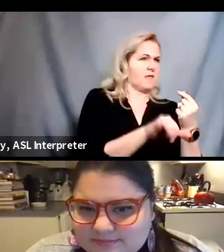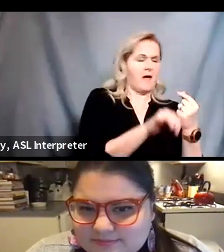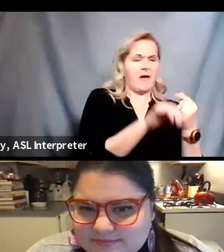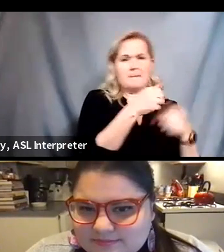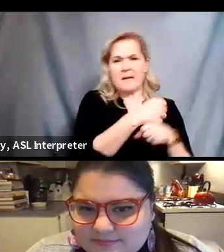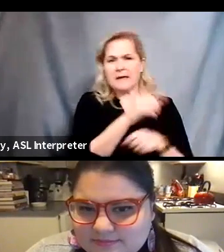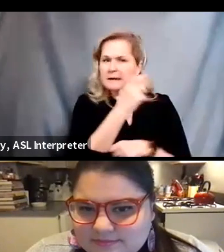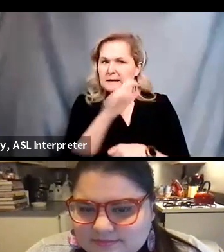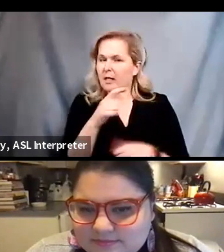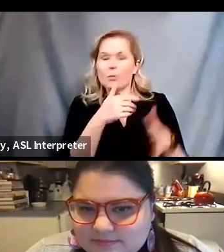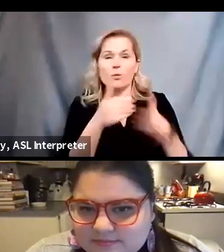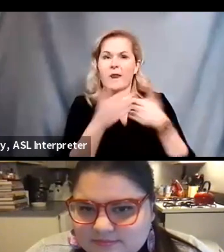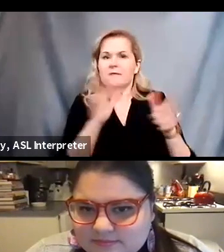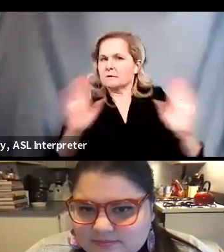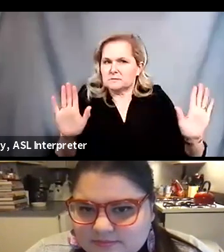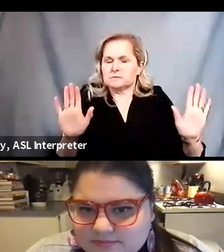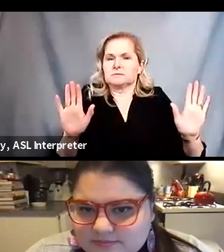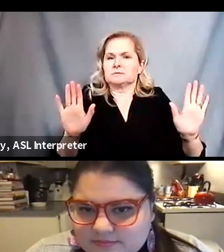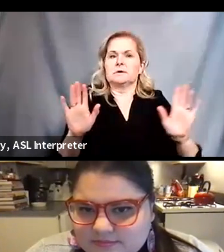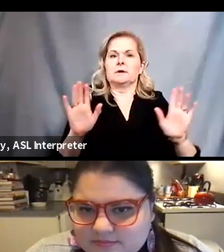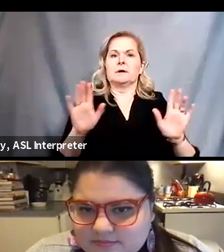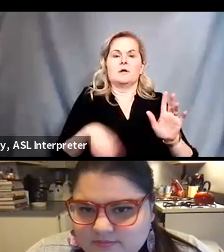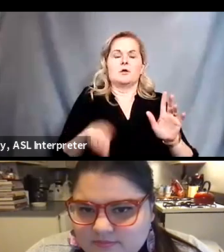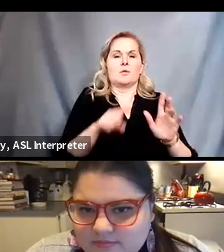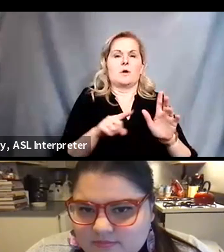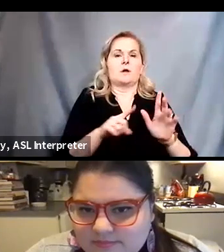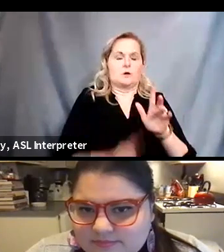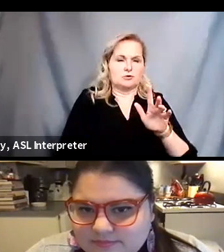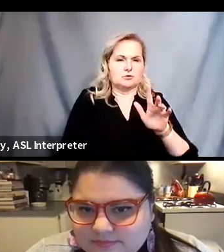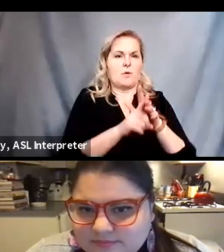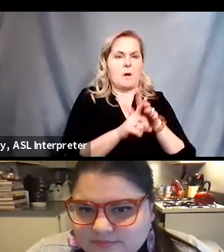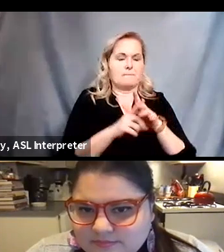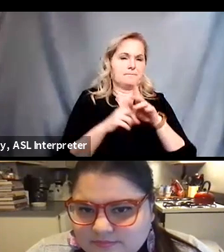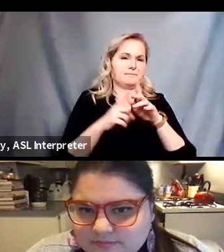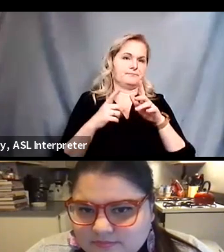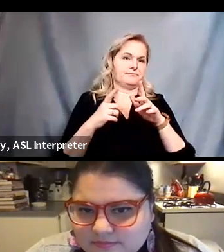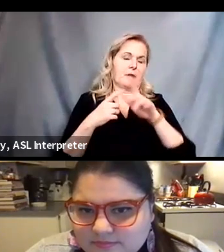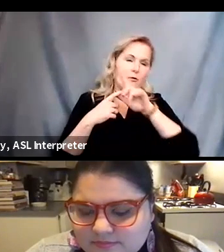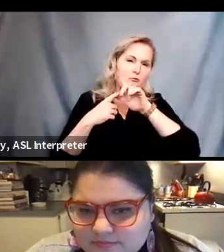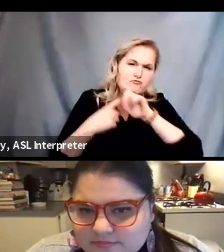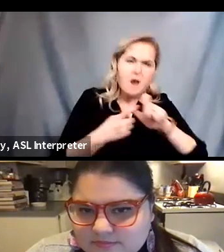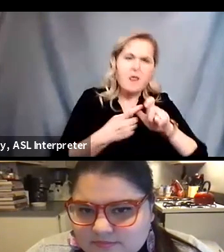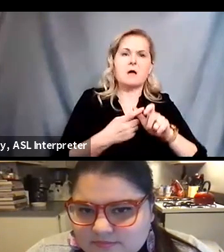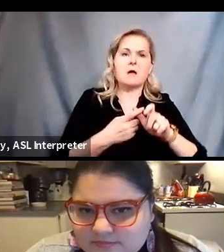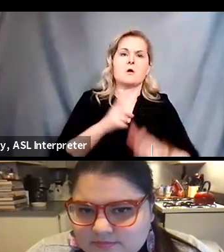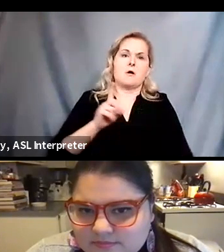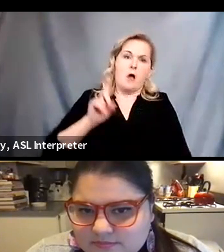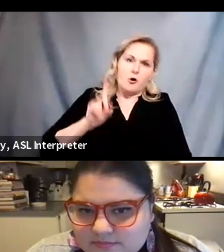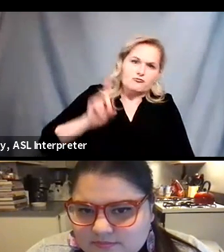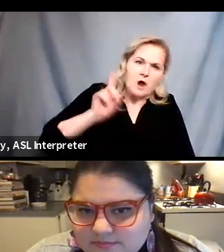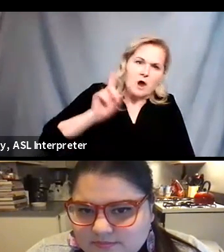let's, whatever it is, whatever you would come running or trudging